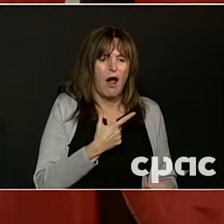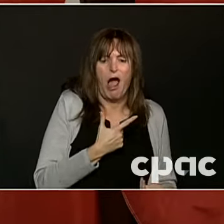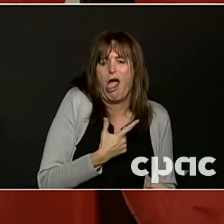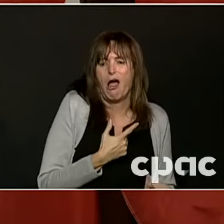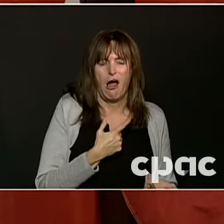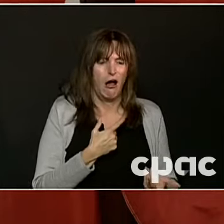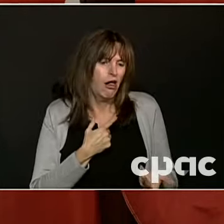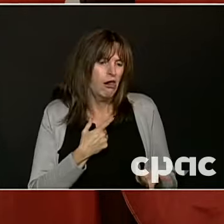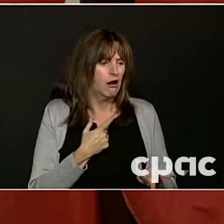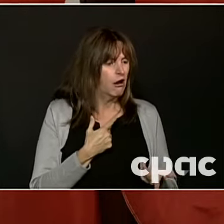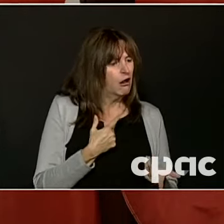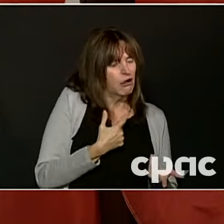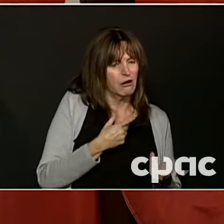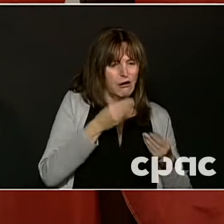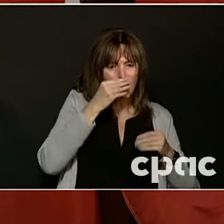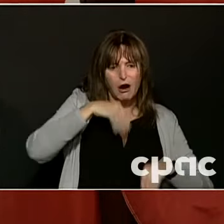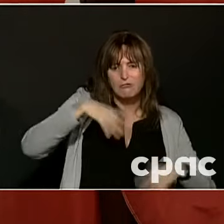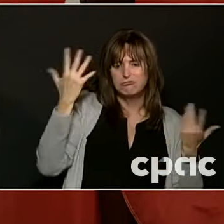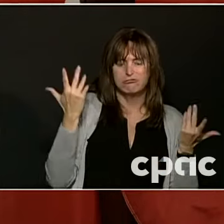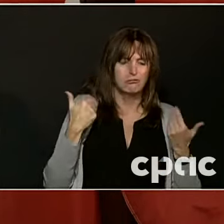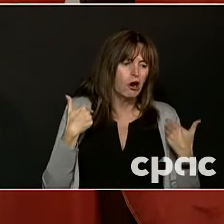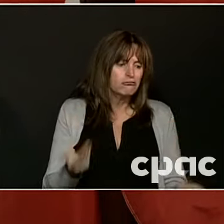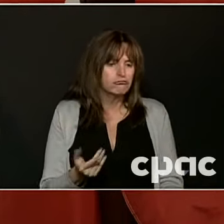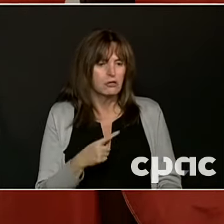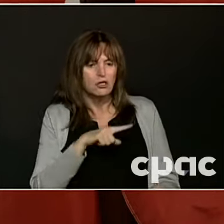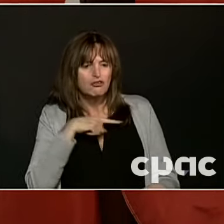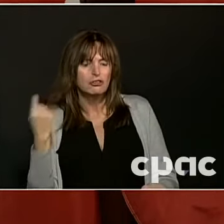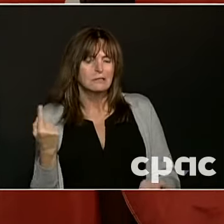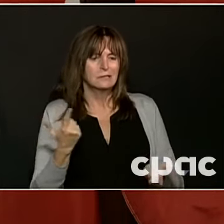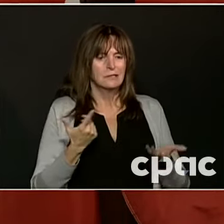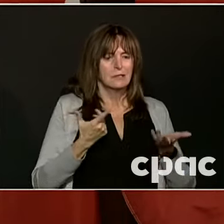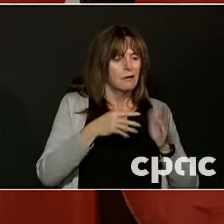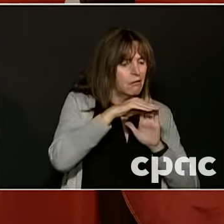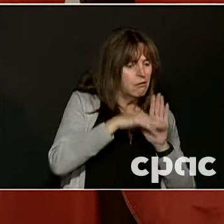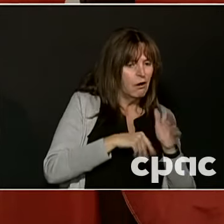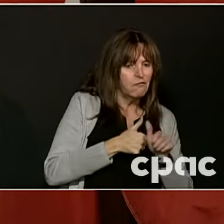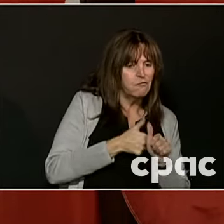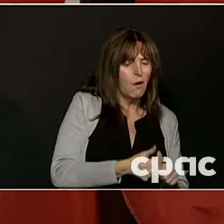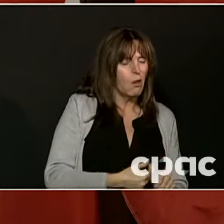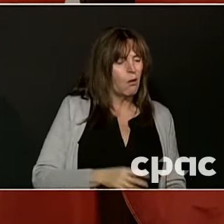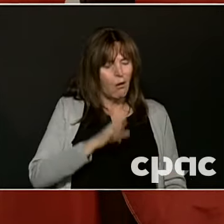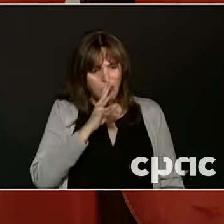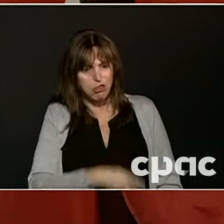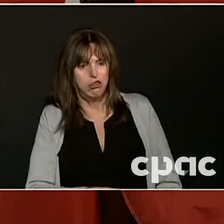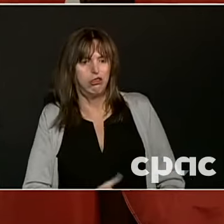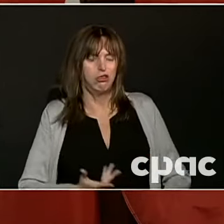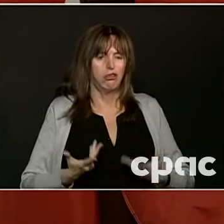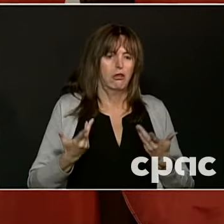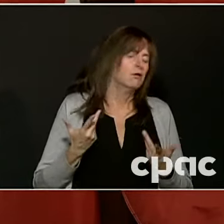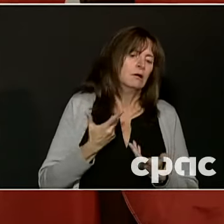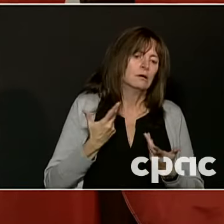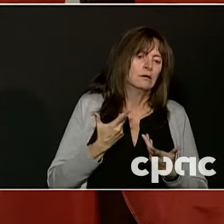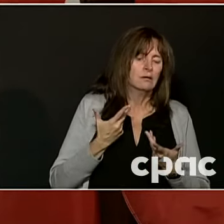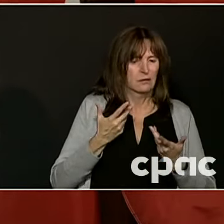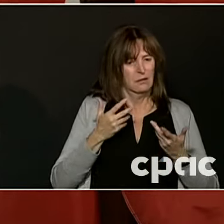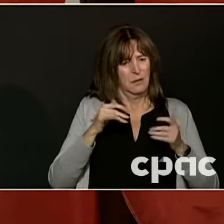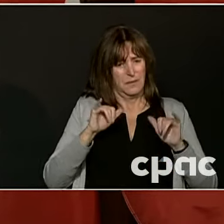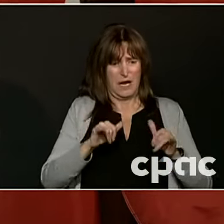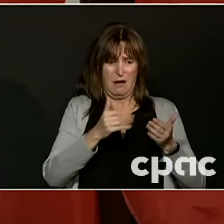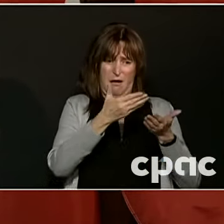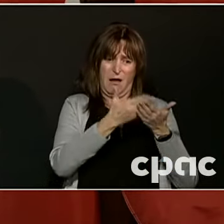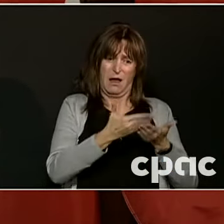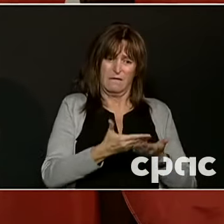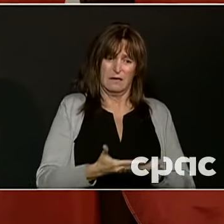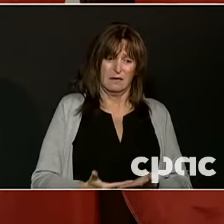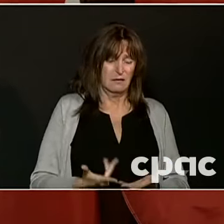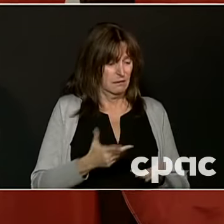public health measures. And while the congregate settings, which had the scientific evidence we talked to before, that there is the evidence that says they are at risk, how